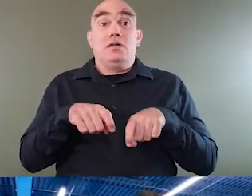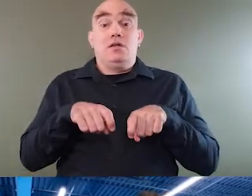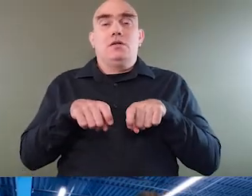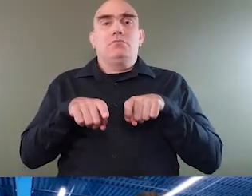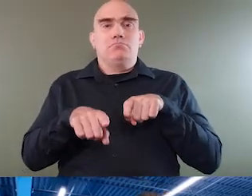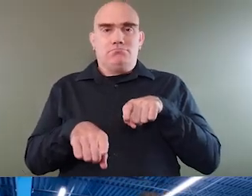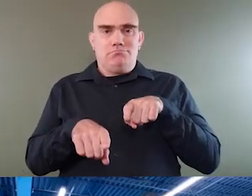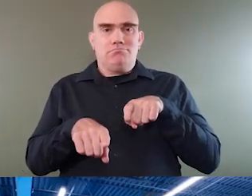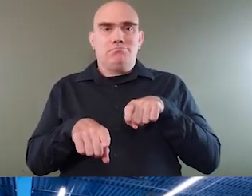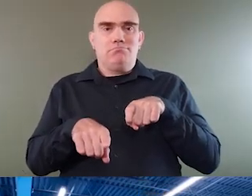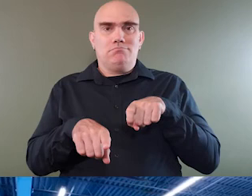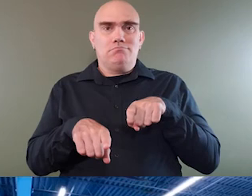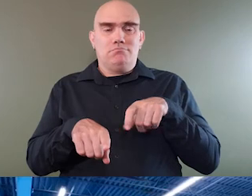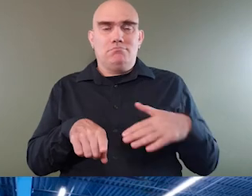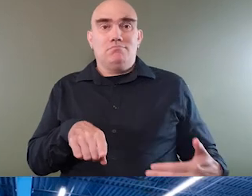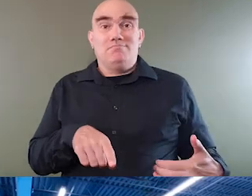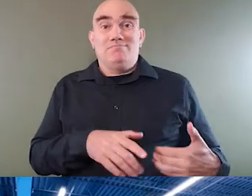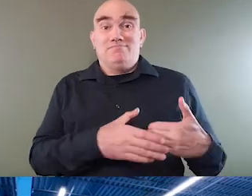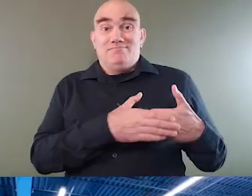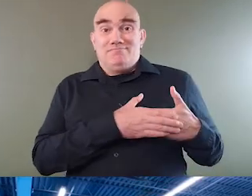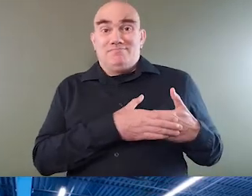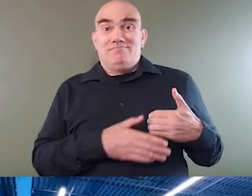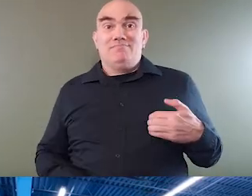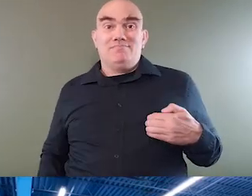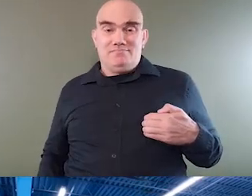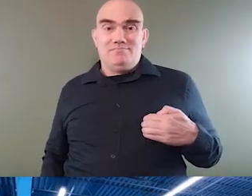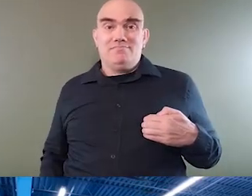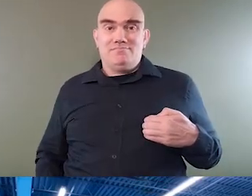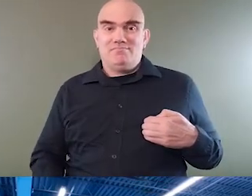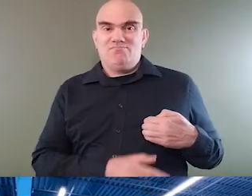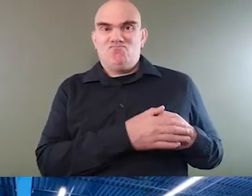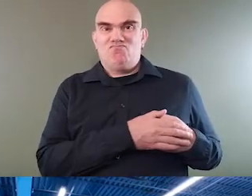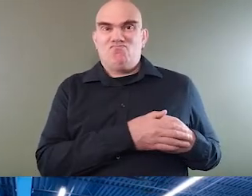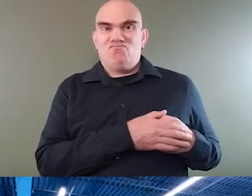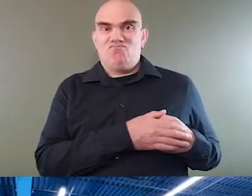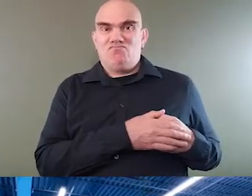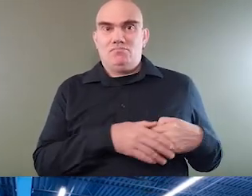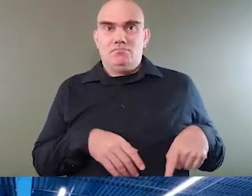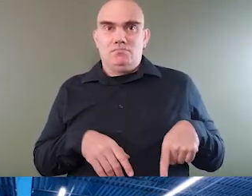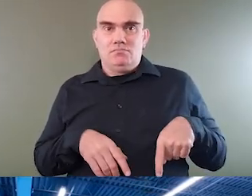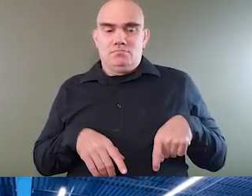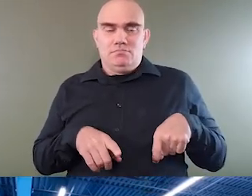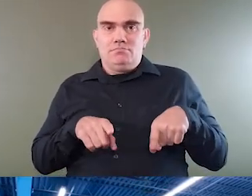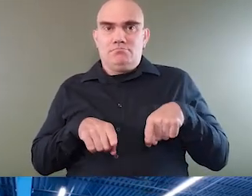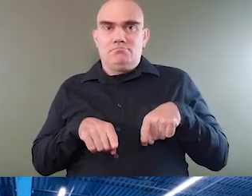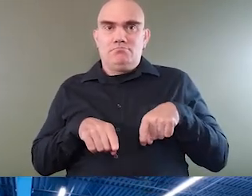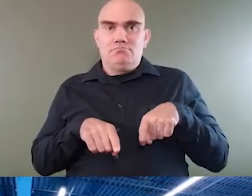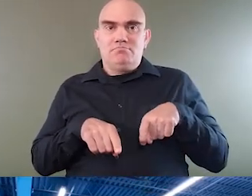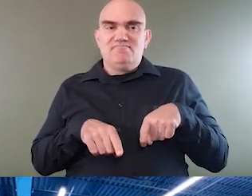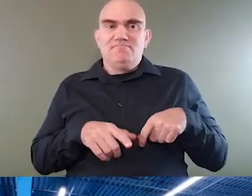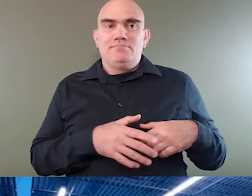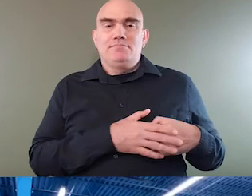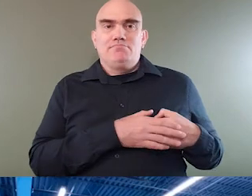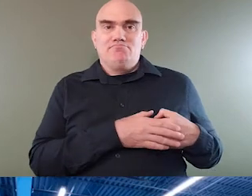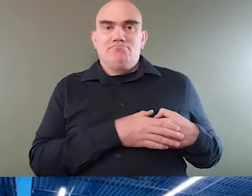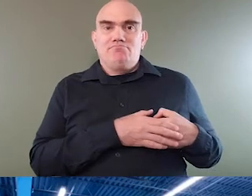And switch sides. Grab up your other knee, hug it nice and close. Let your other leg extend long.